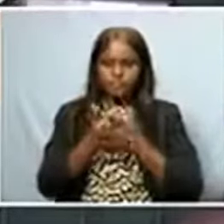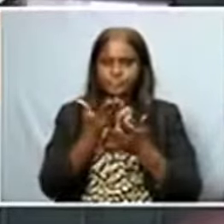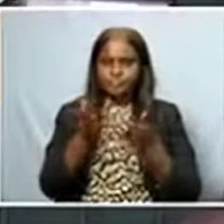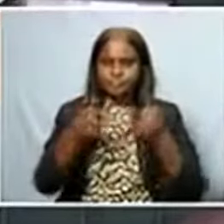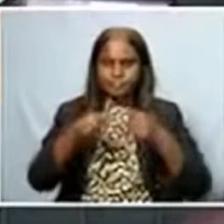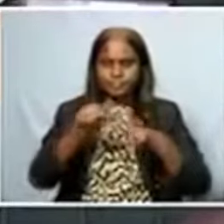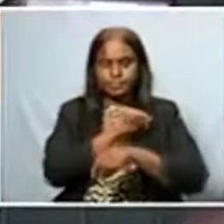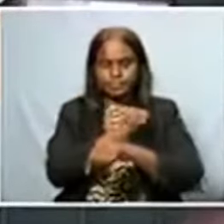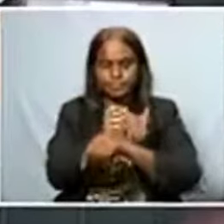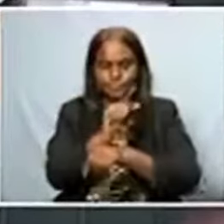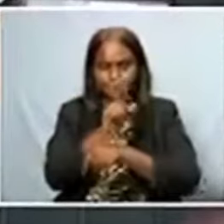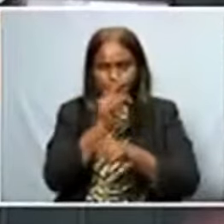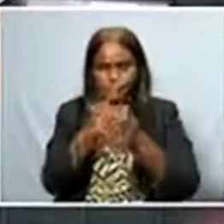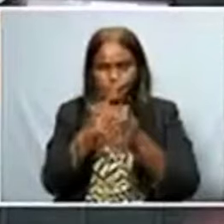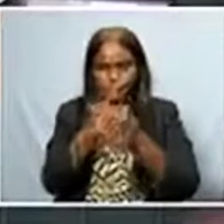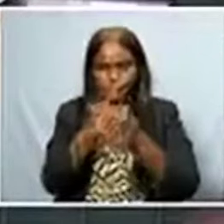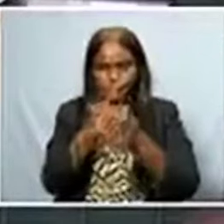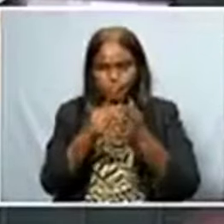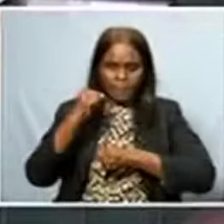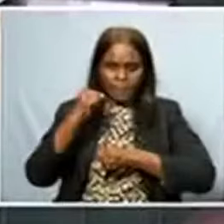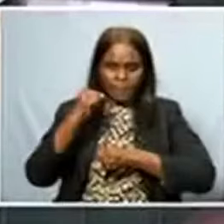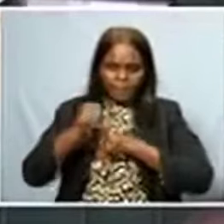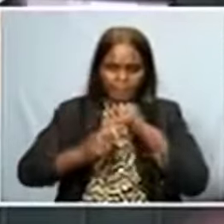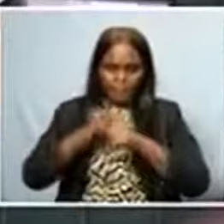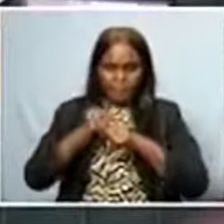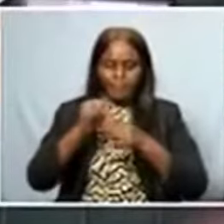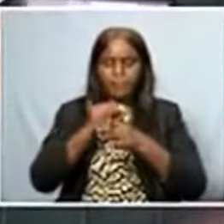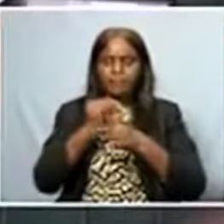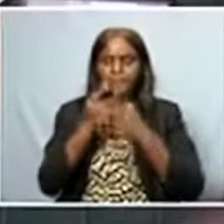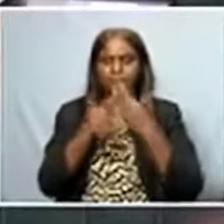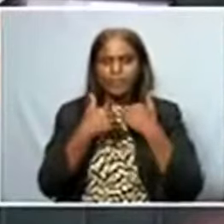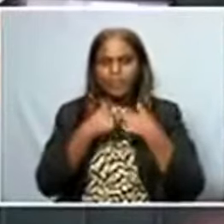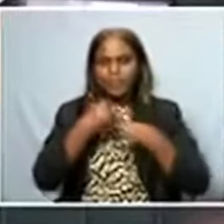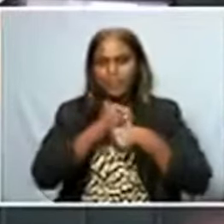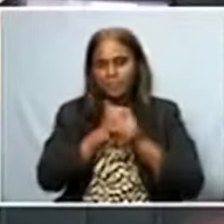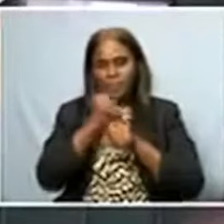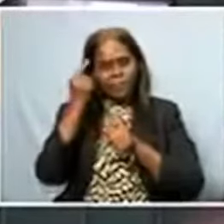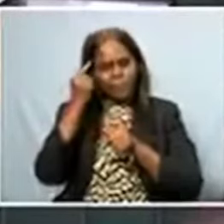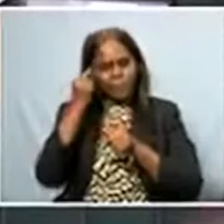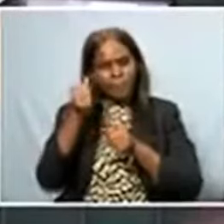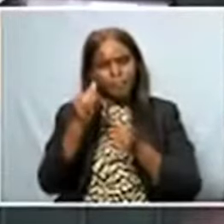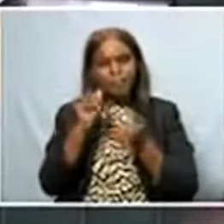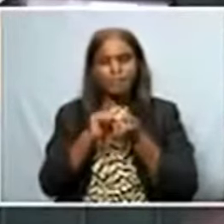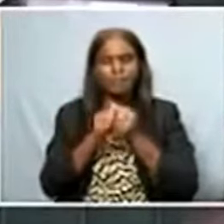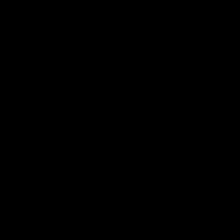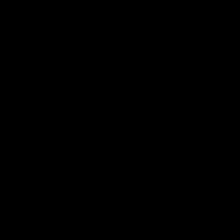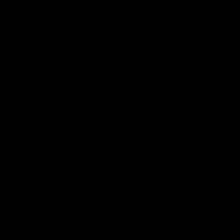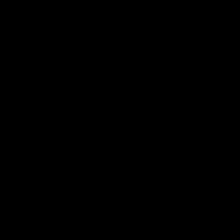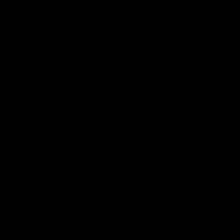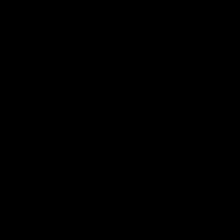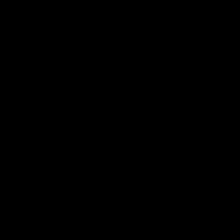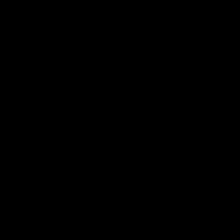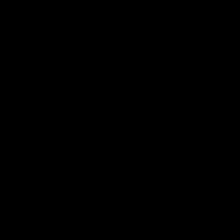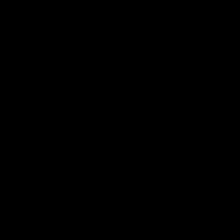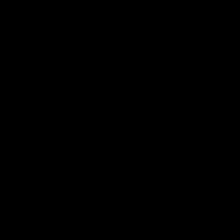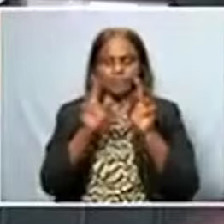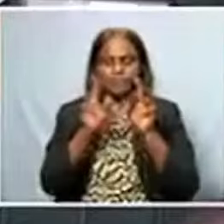local authorities have been suffering or have been causing government to suffer, it is important for the